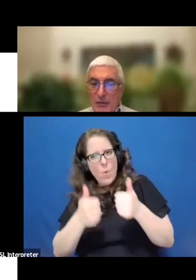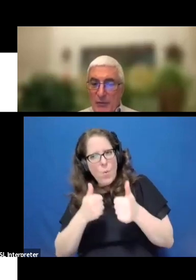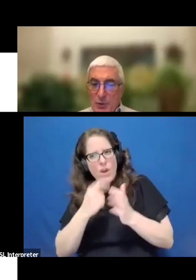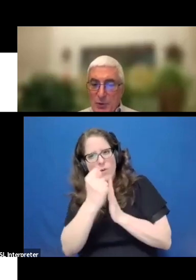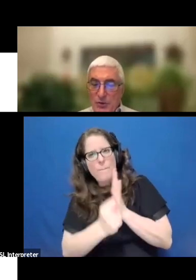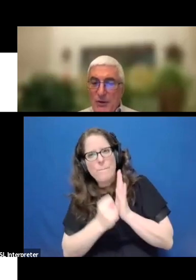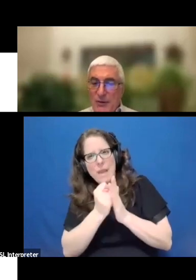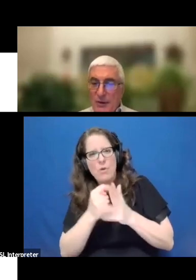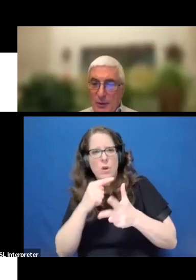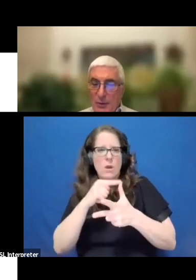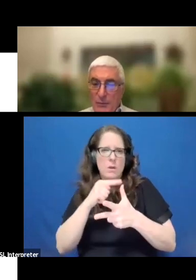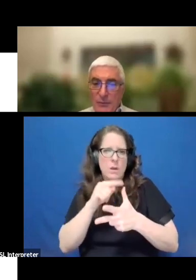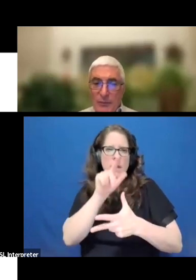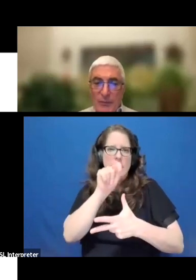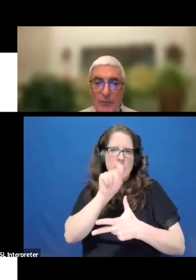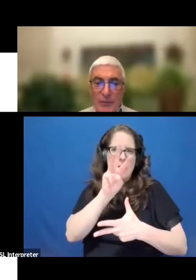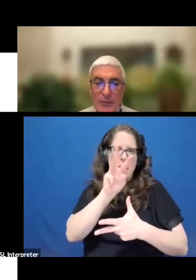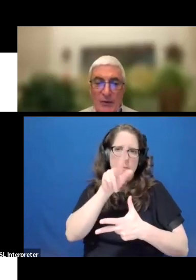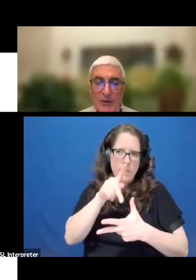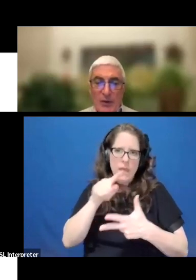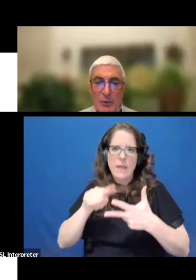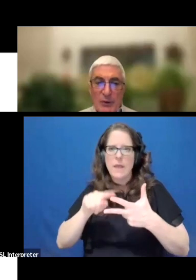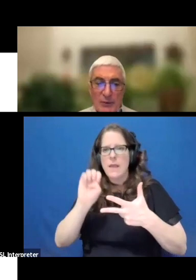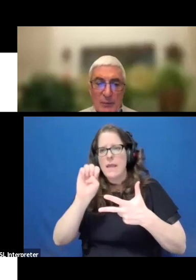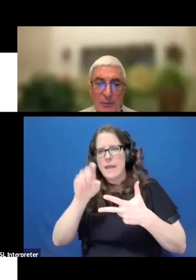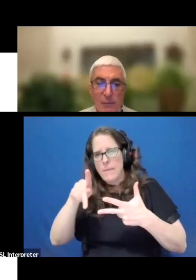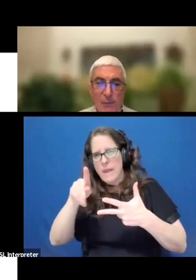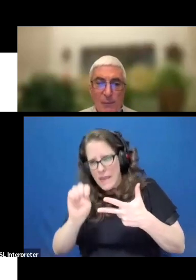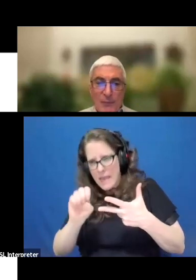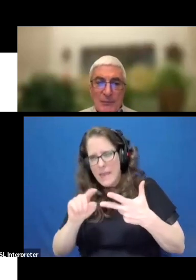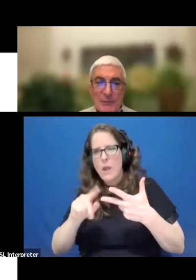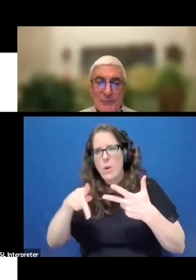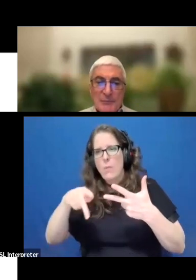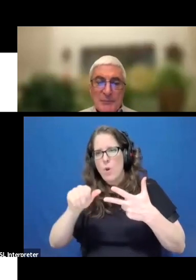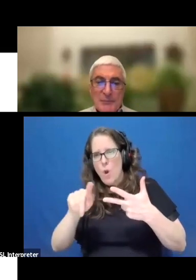SSDI benefit should continue. Next slide, please.